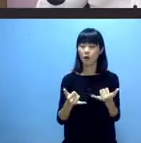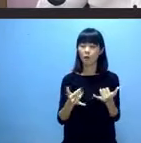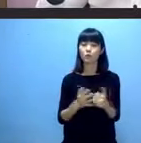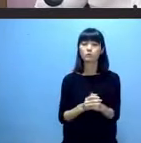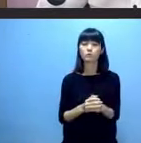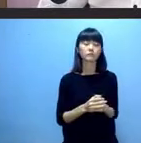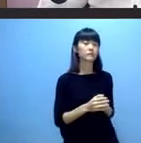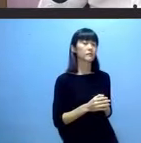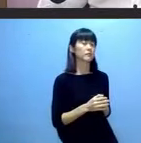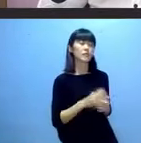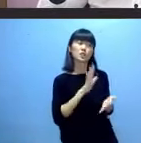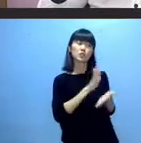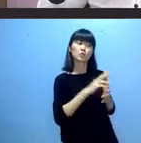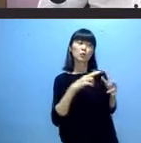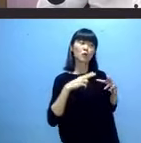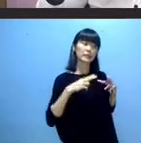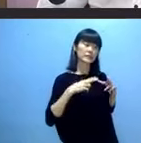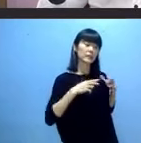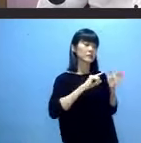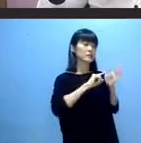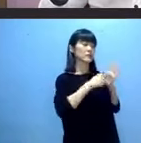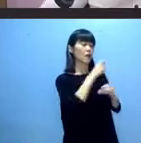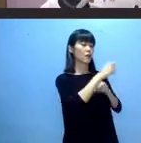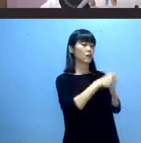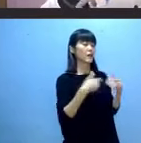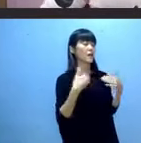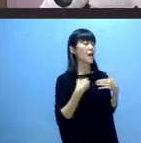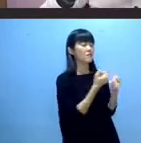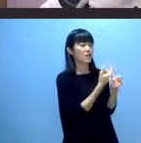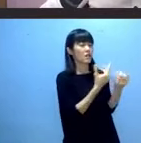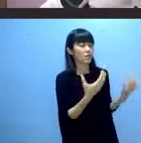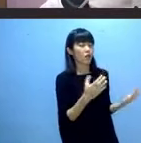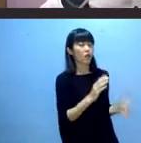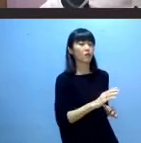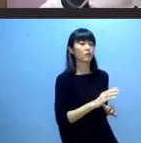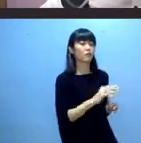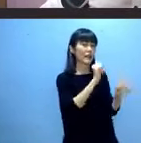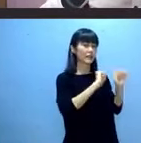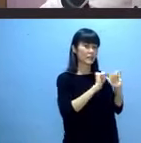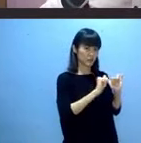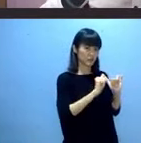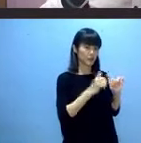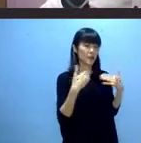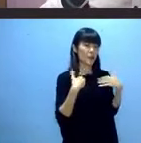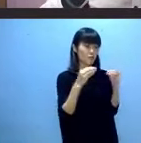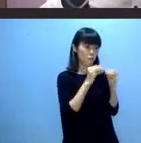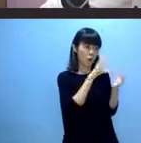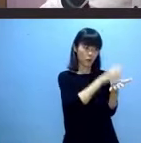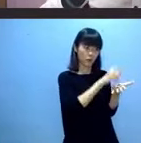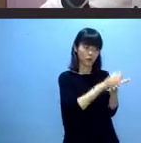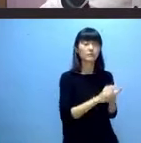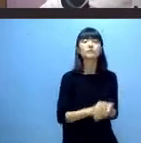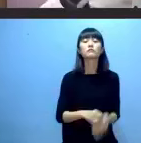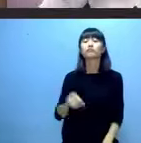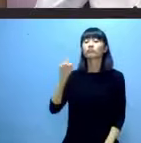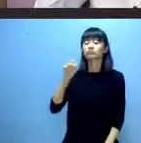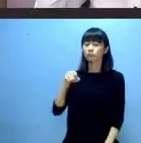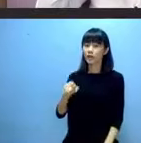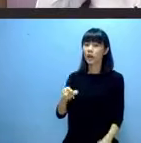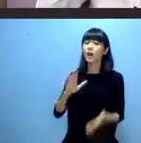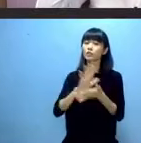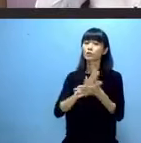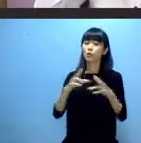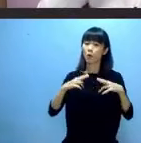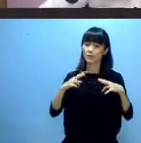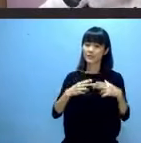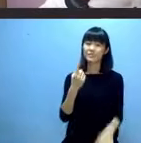the beginning of the year, there's a lot of extracurricular activities that sort of, is that generally the reason? Yeah, so school holidays is one, because obviously, you know,